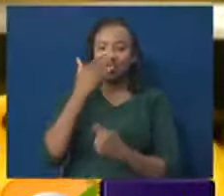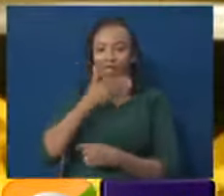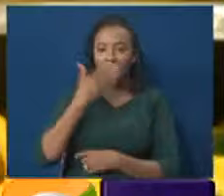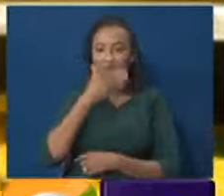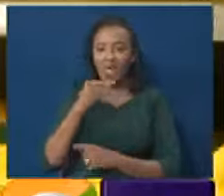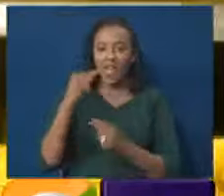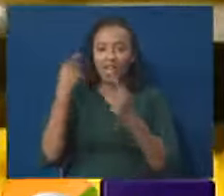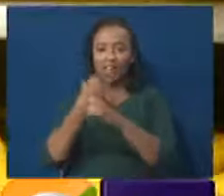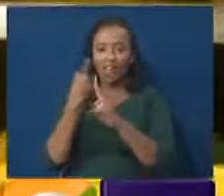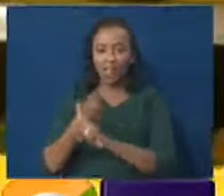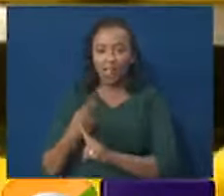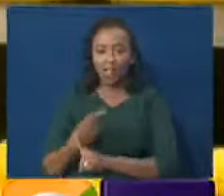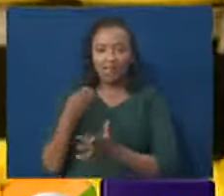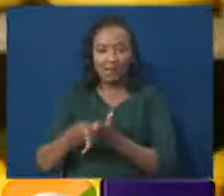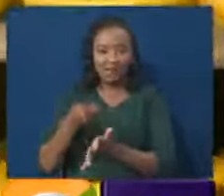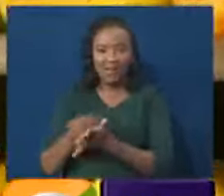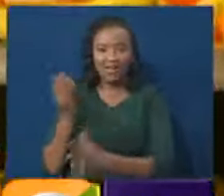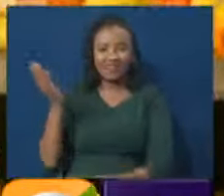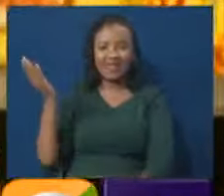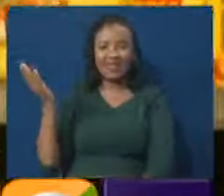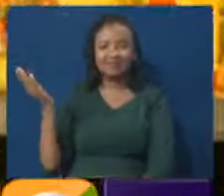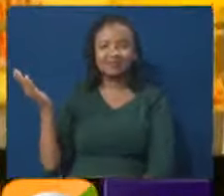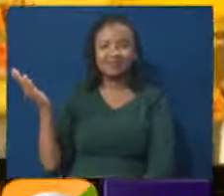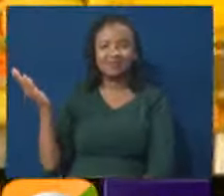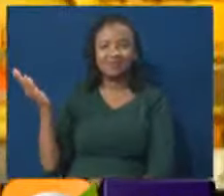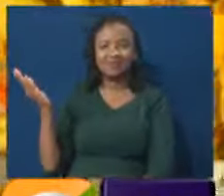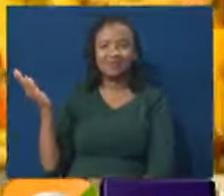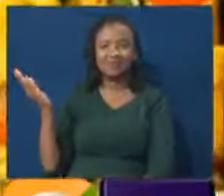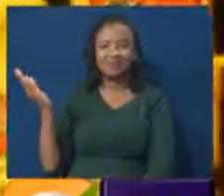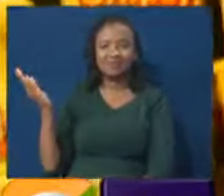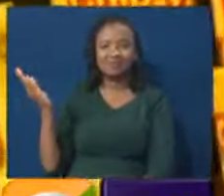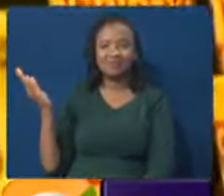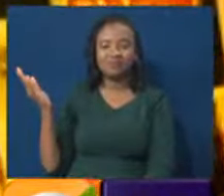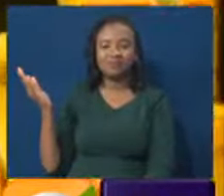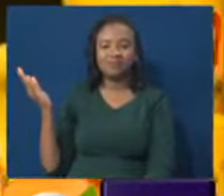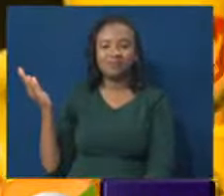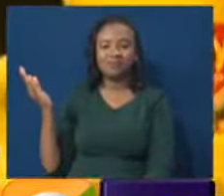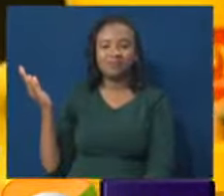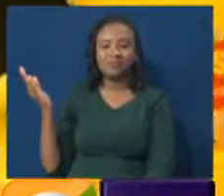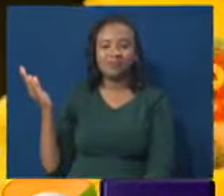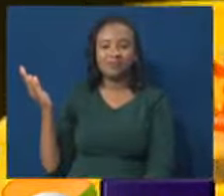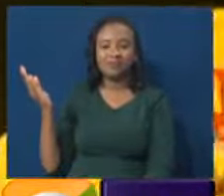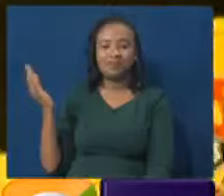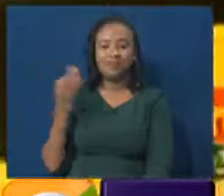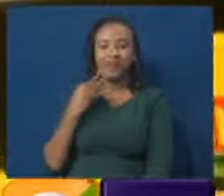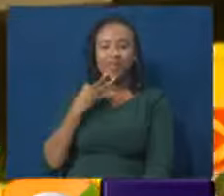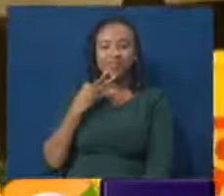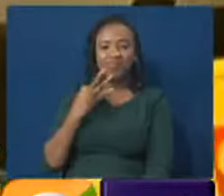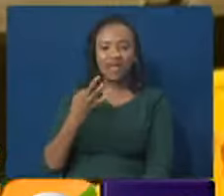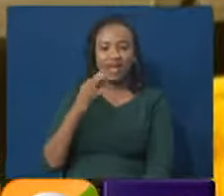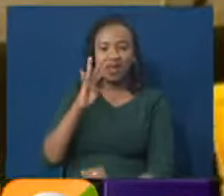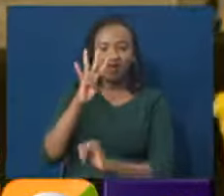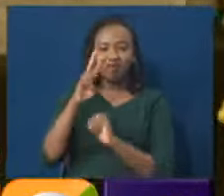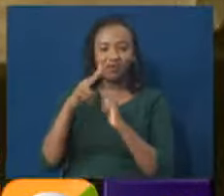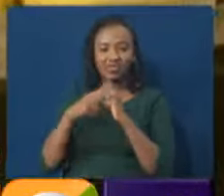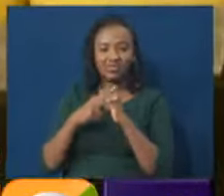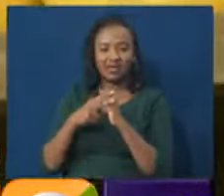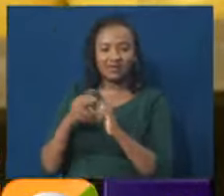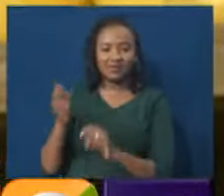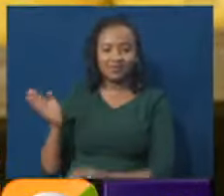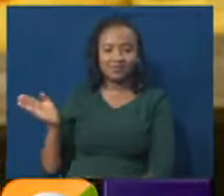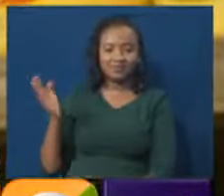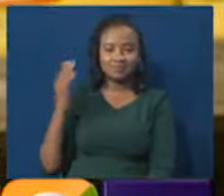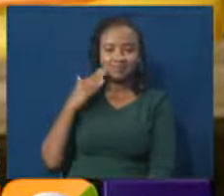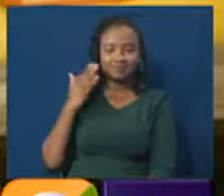cooking oil here, like this one, Ufuta, they are selling at Naivas at 347. If you come here, this